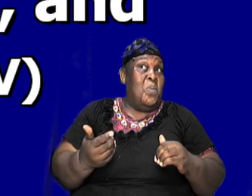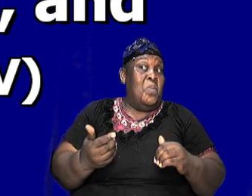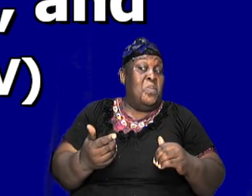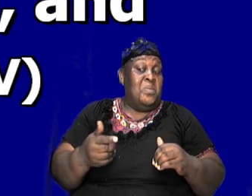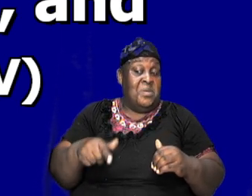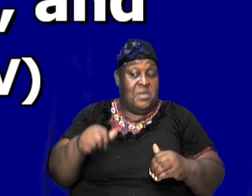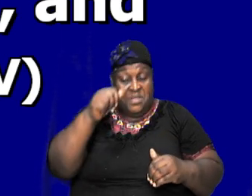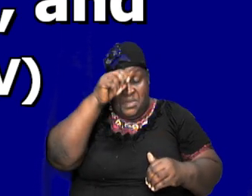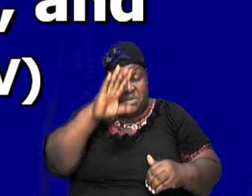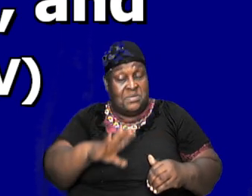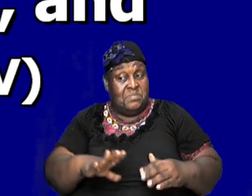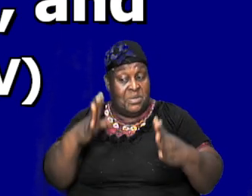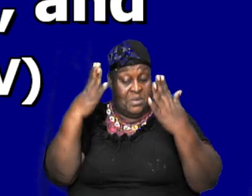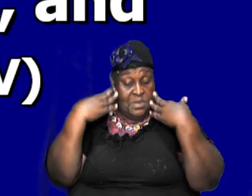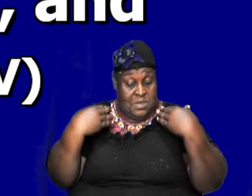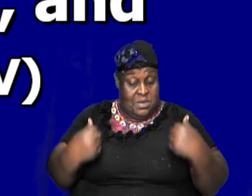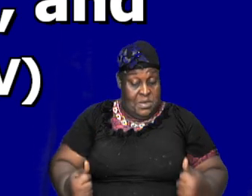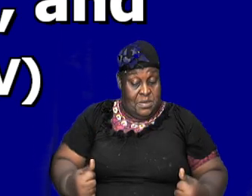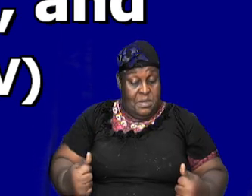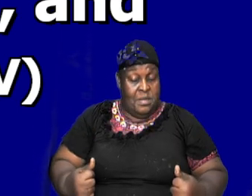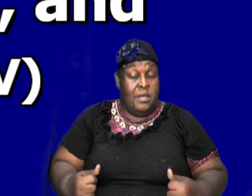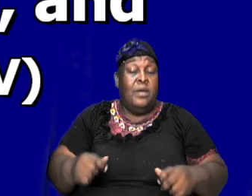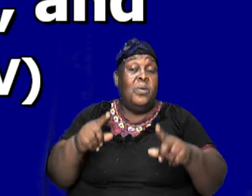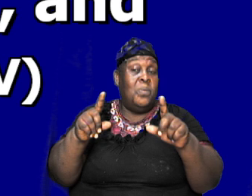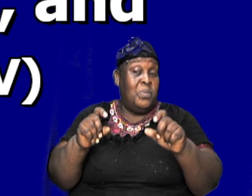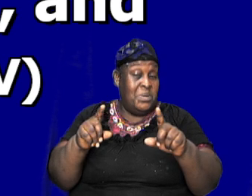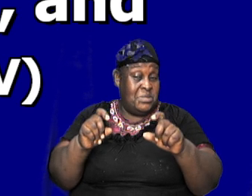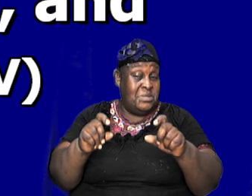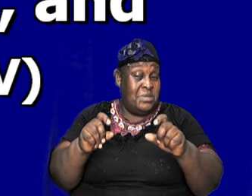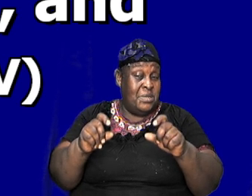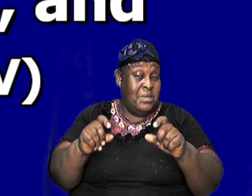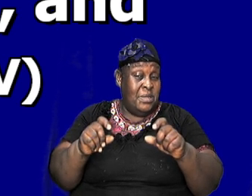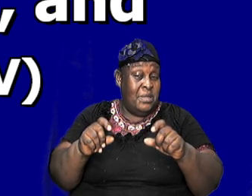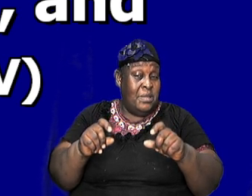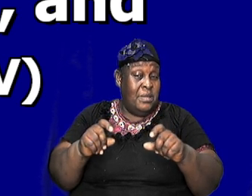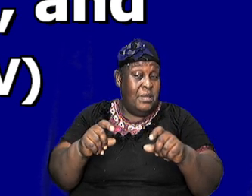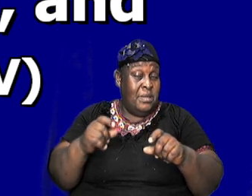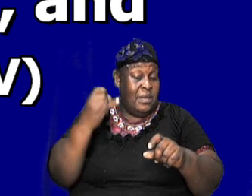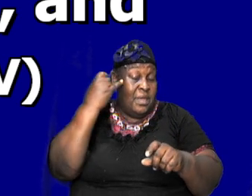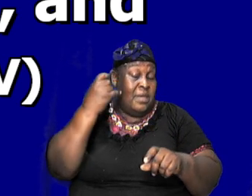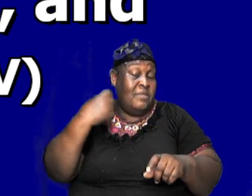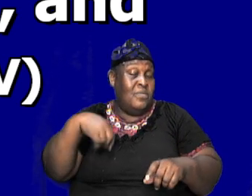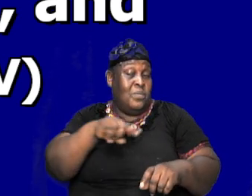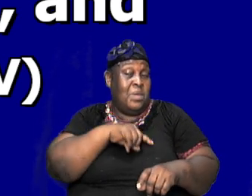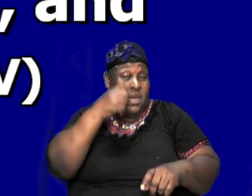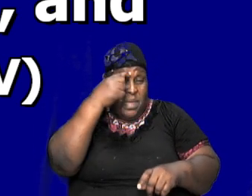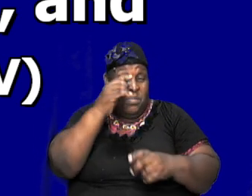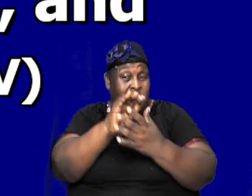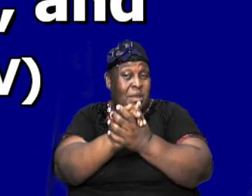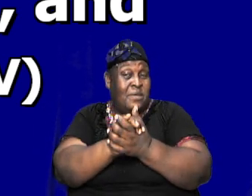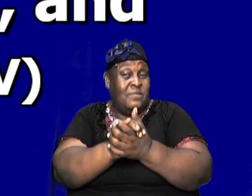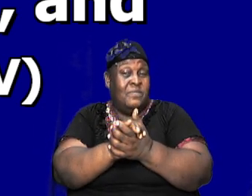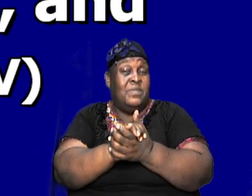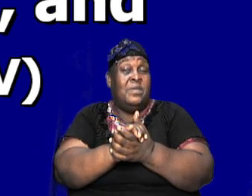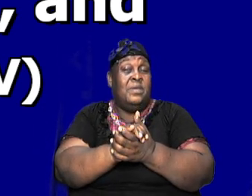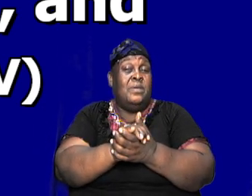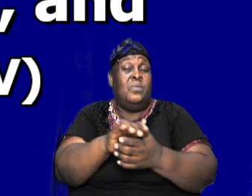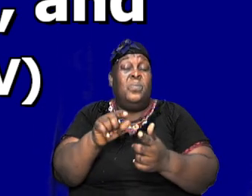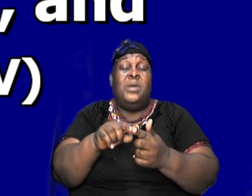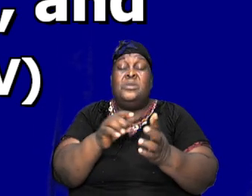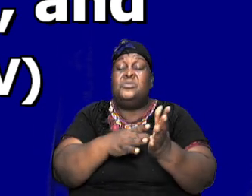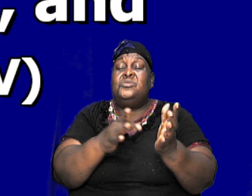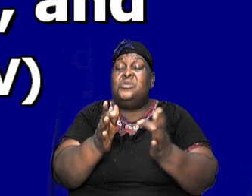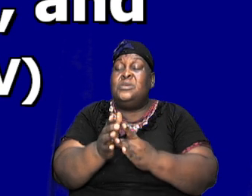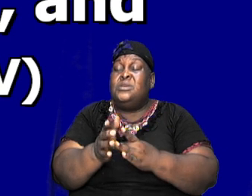heal? So the question we're asking, you know, if we believe that Jesus, when Jesus